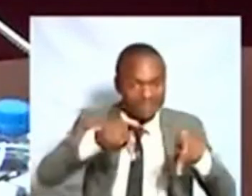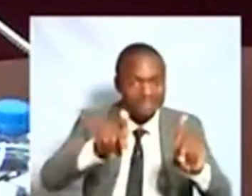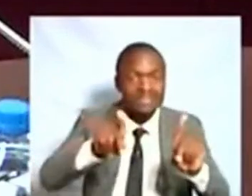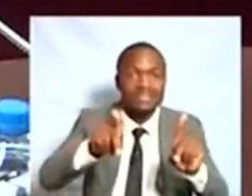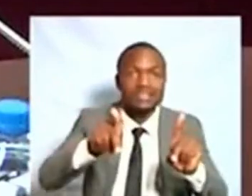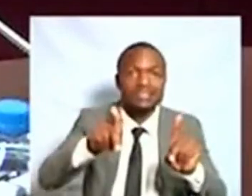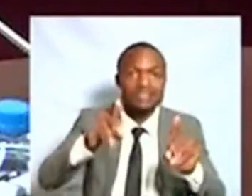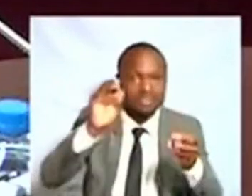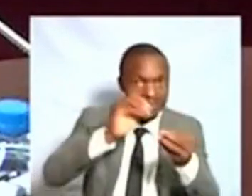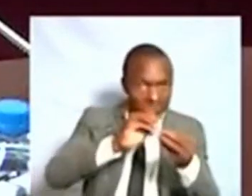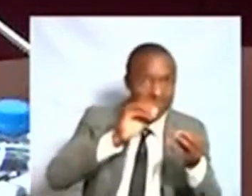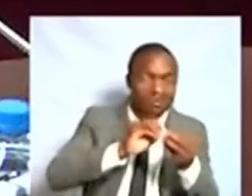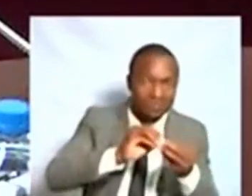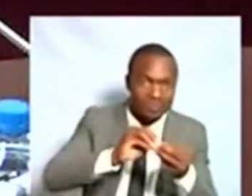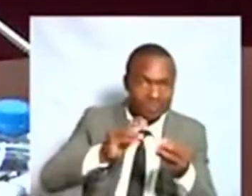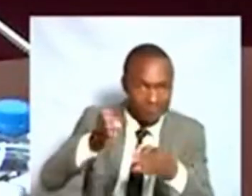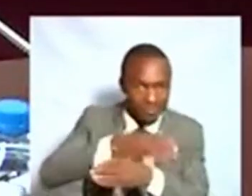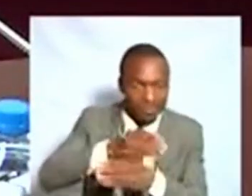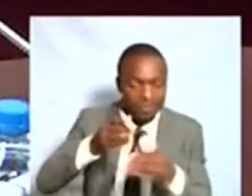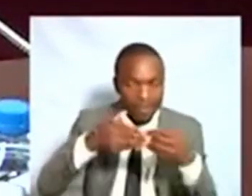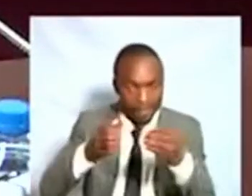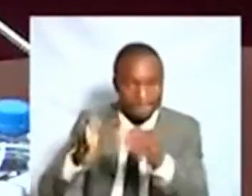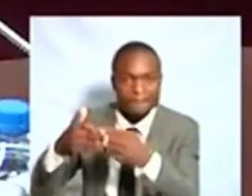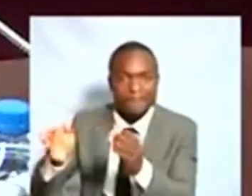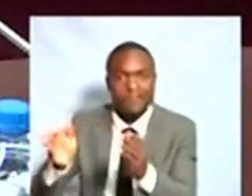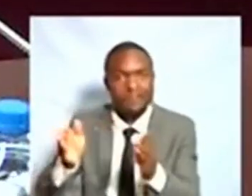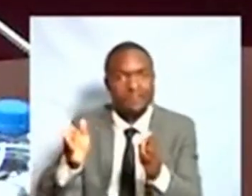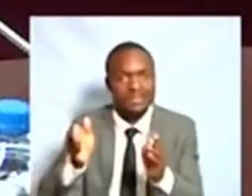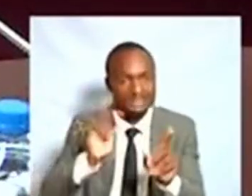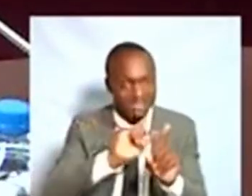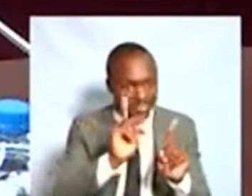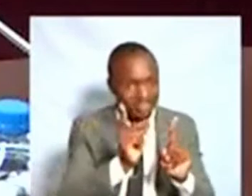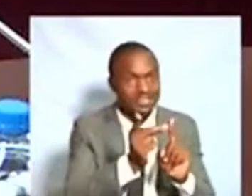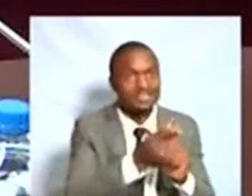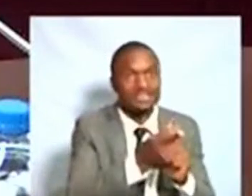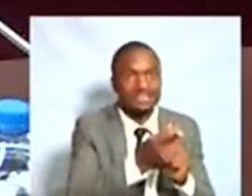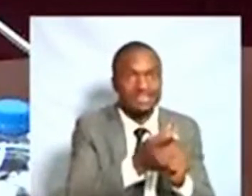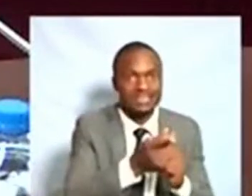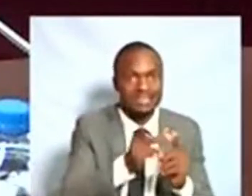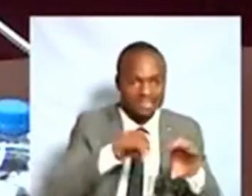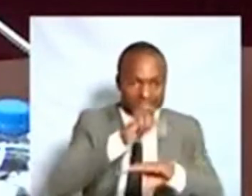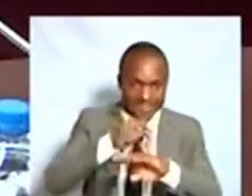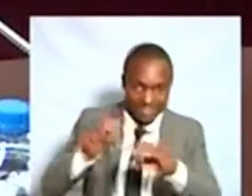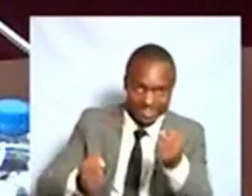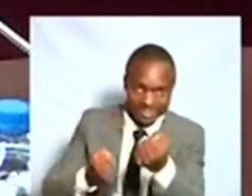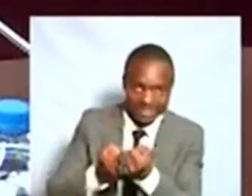sole trader businesses open up in the district. National support,